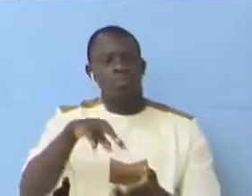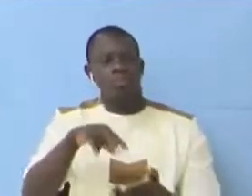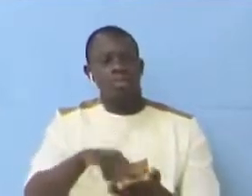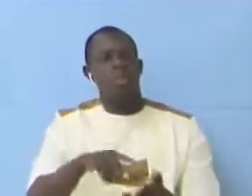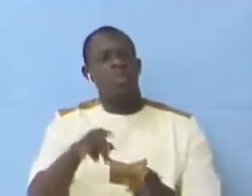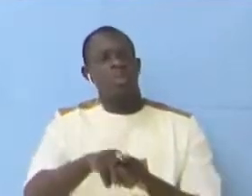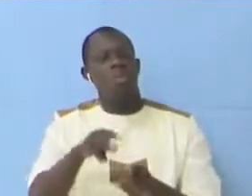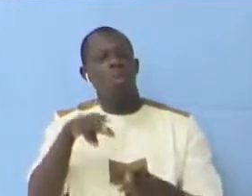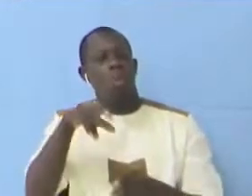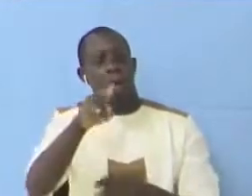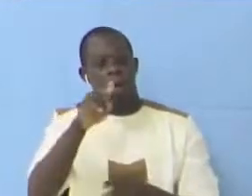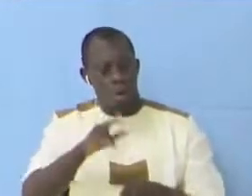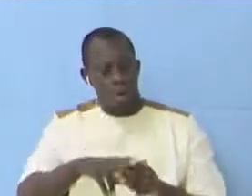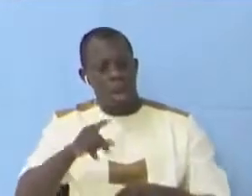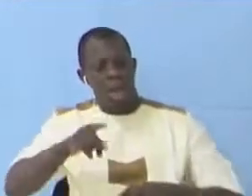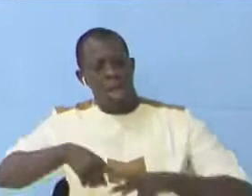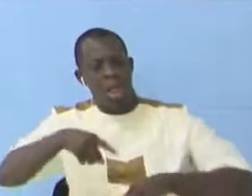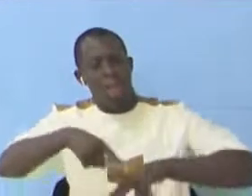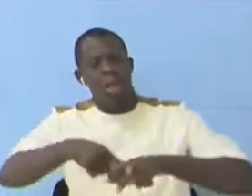When